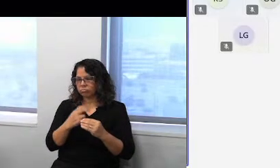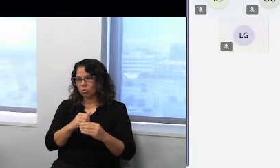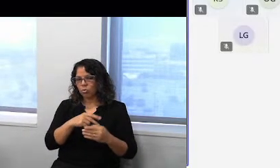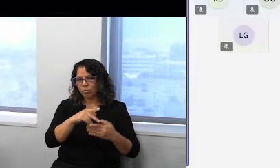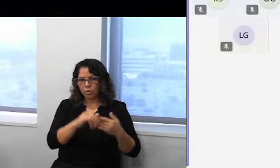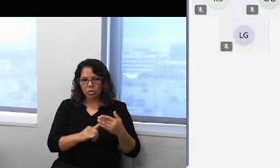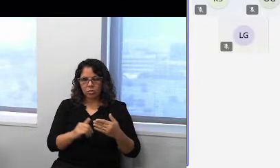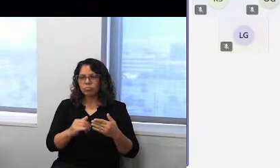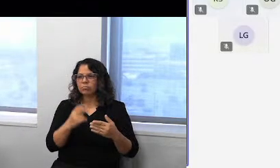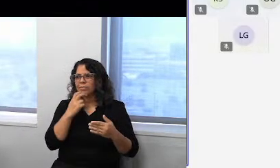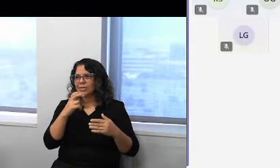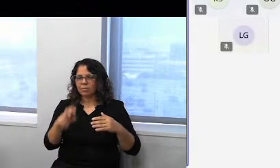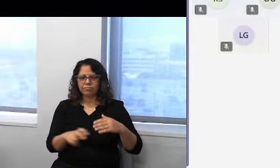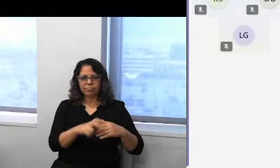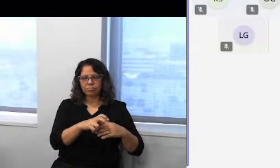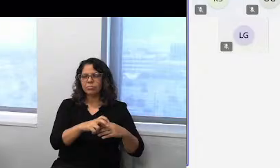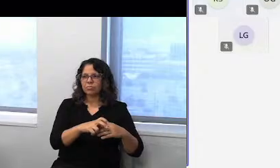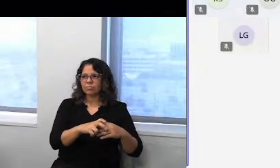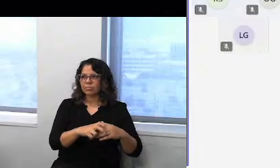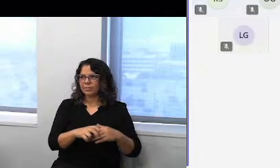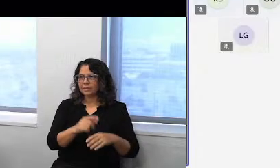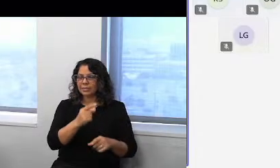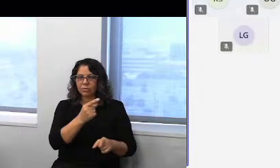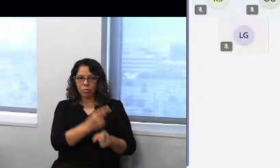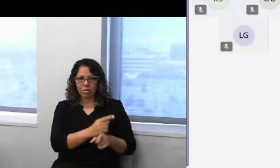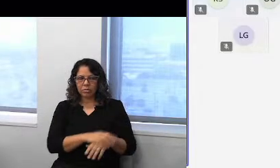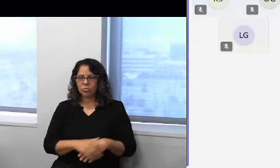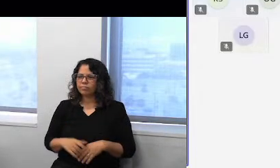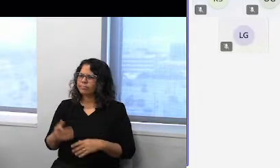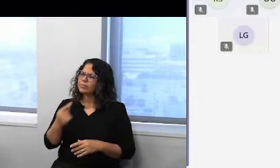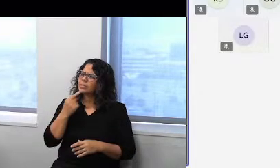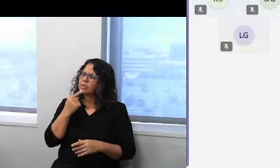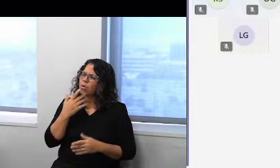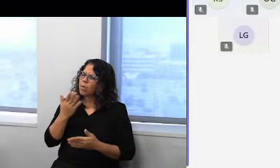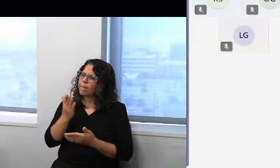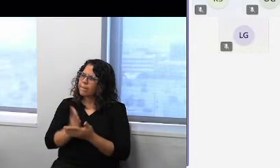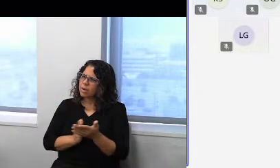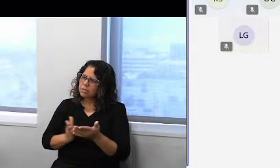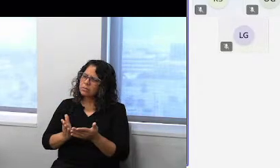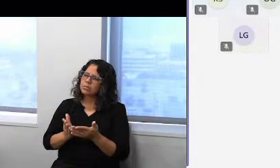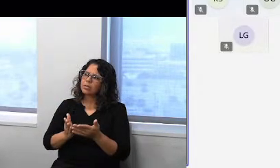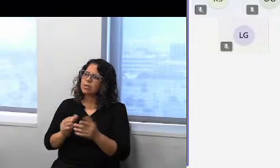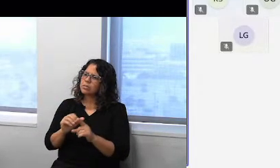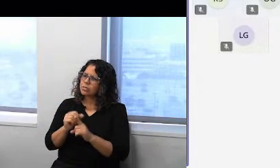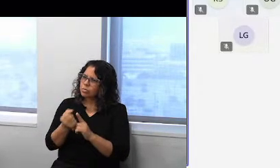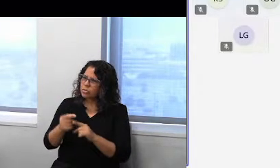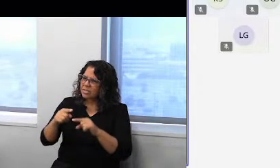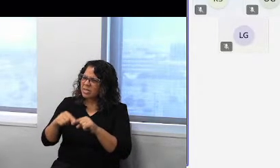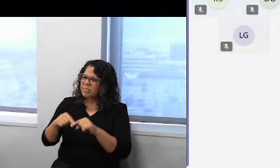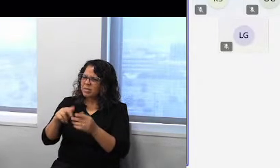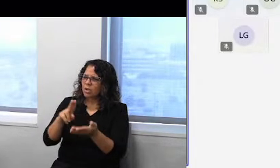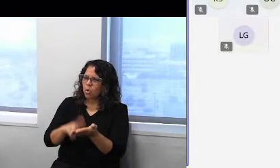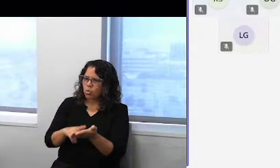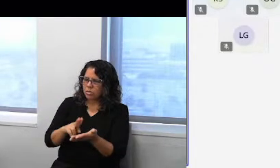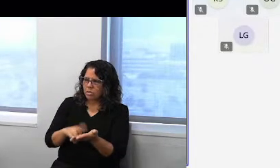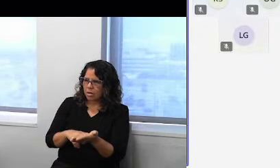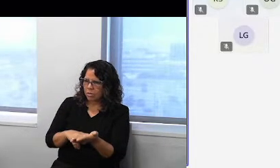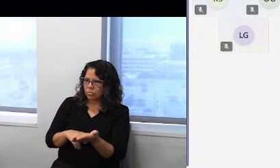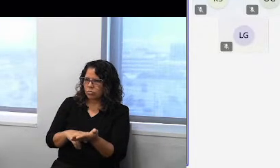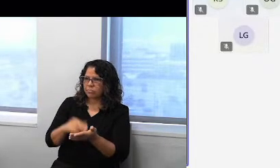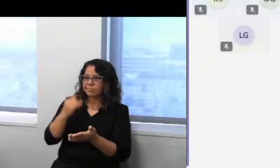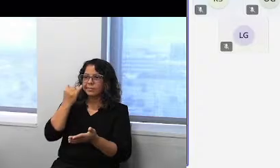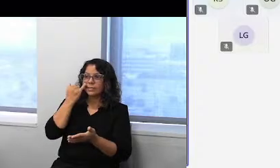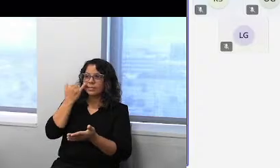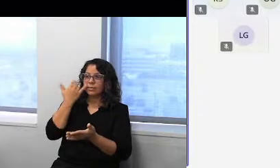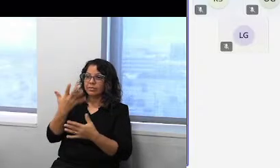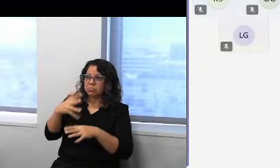you. And you said in some cases it depends on the contract, whether they're being integrated or something to that effect.